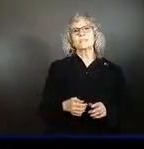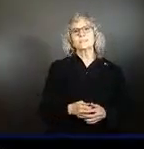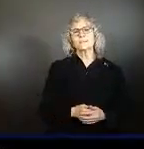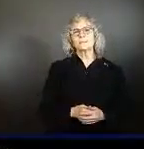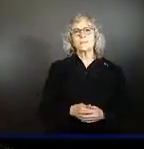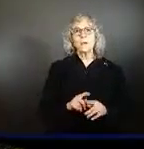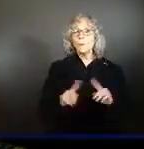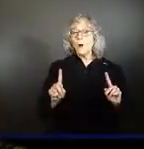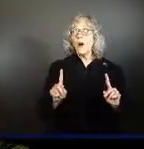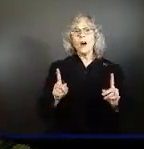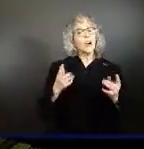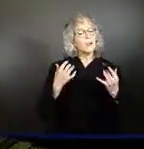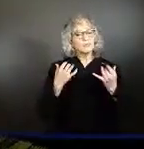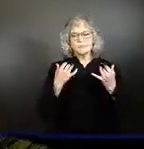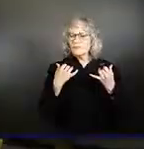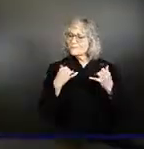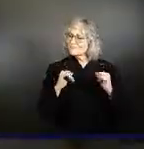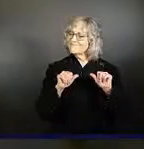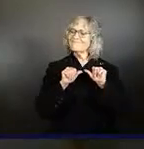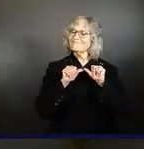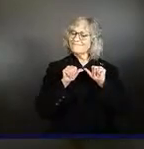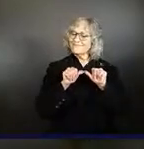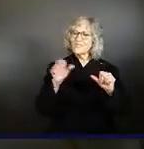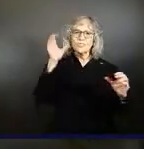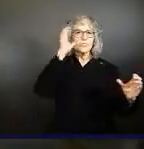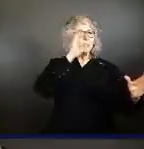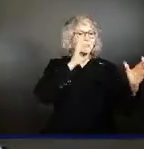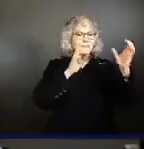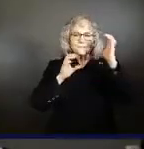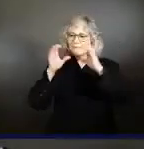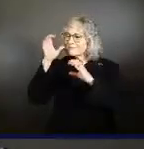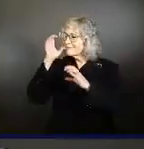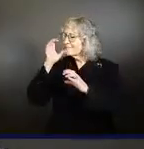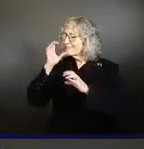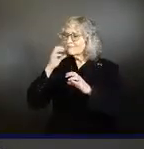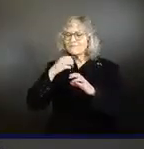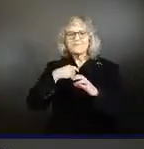but we continue to search. We can't help it.